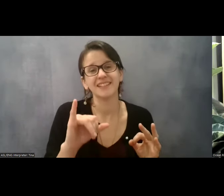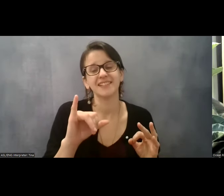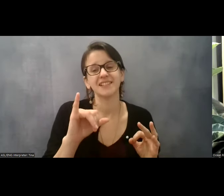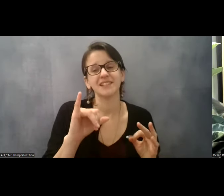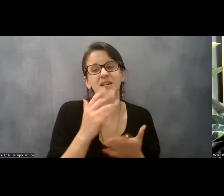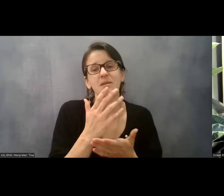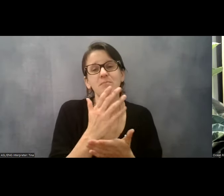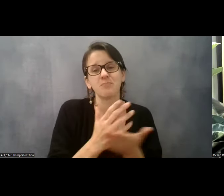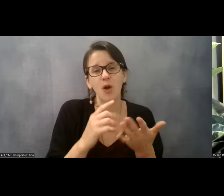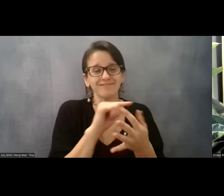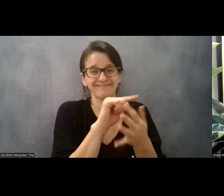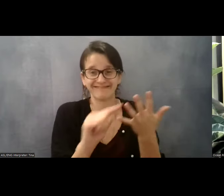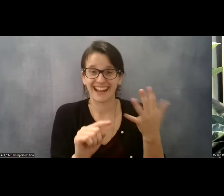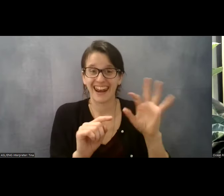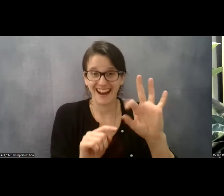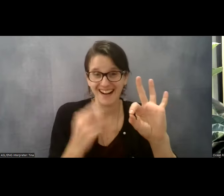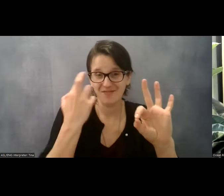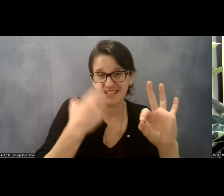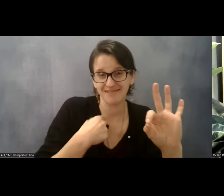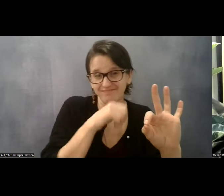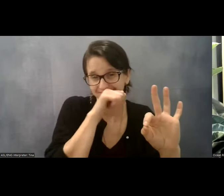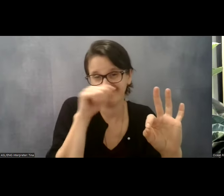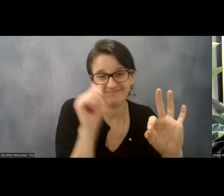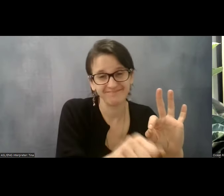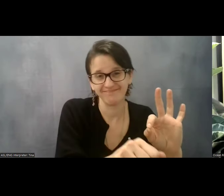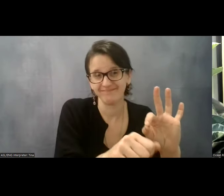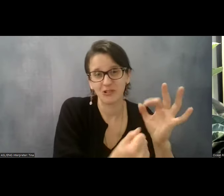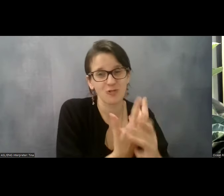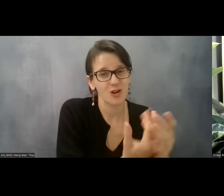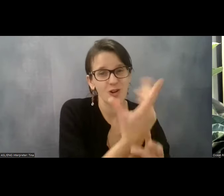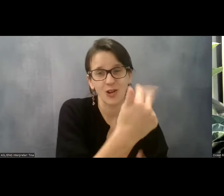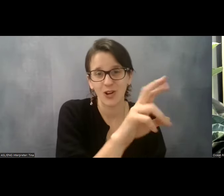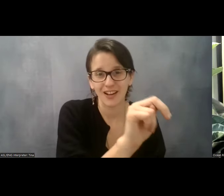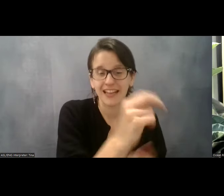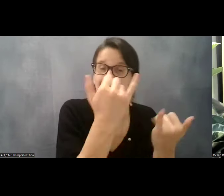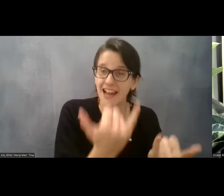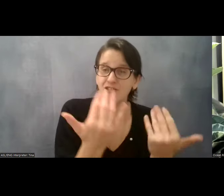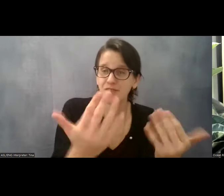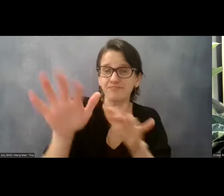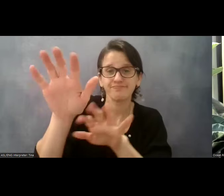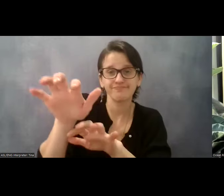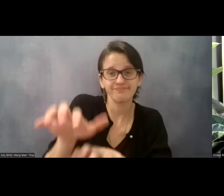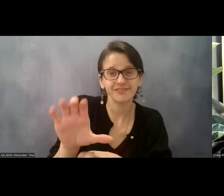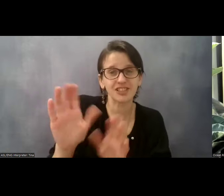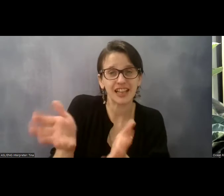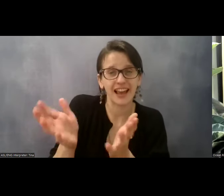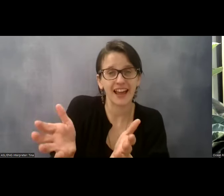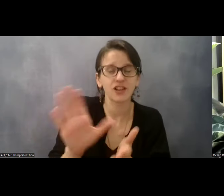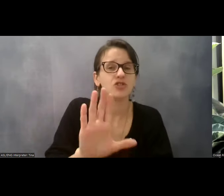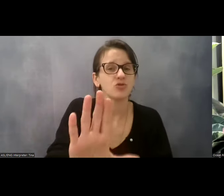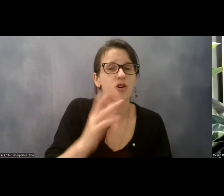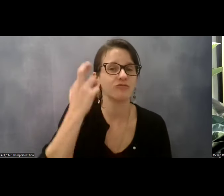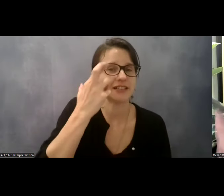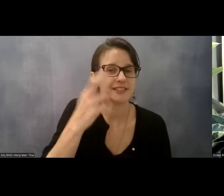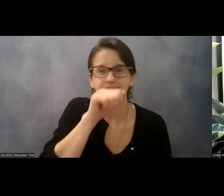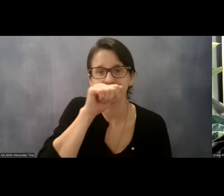lots more. Go ahead if you like in the chat and share some of your favorite reasons to grow food. What if you